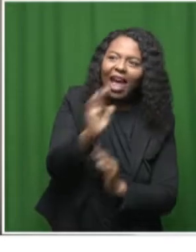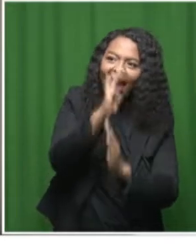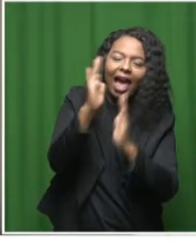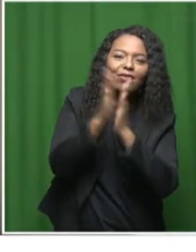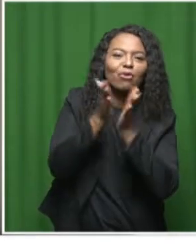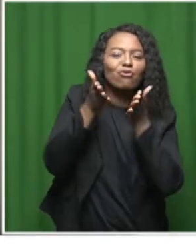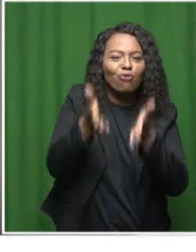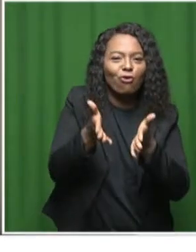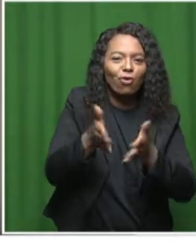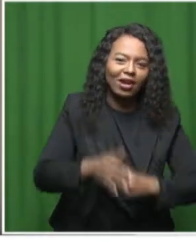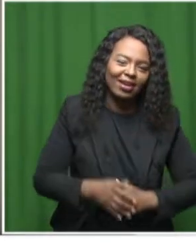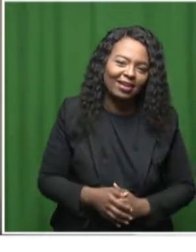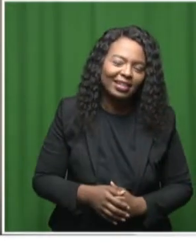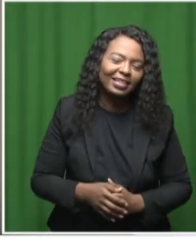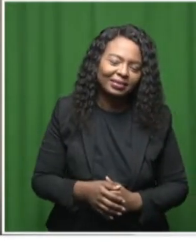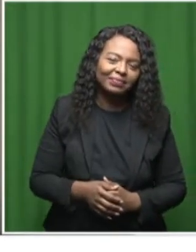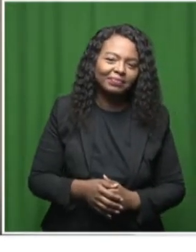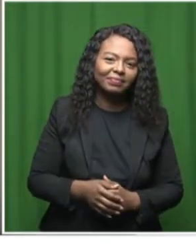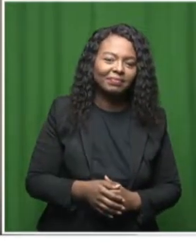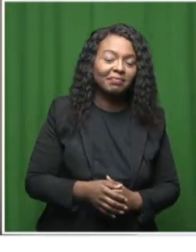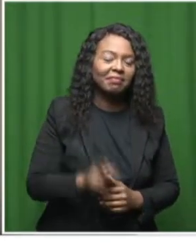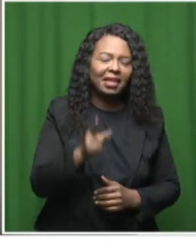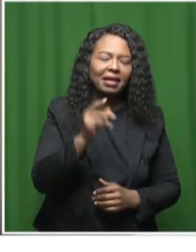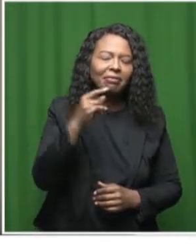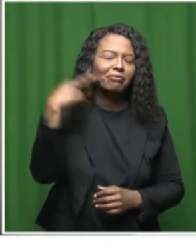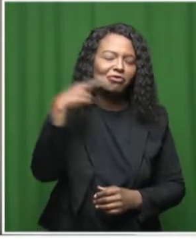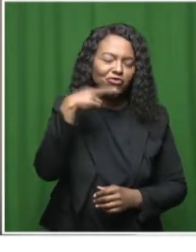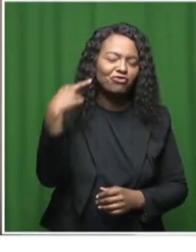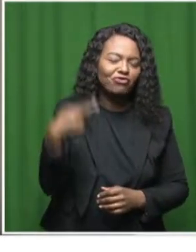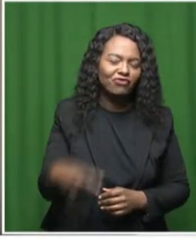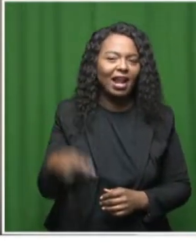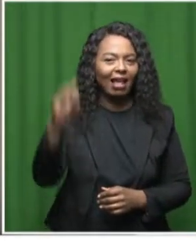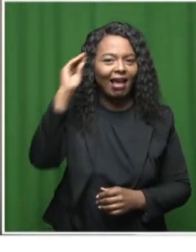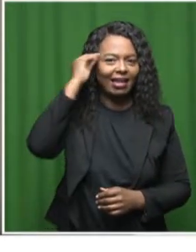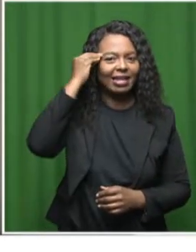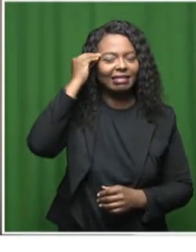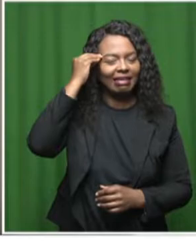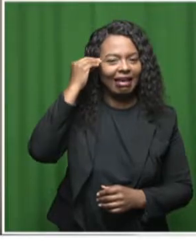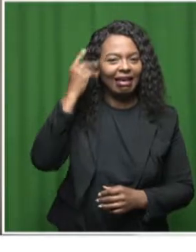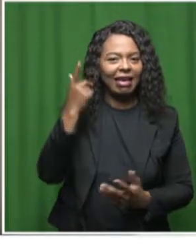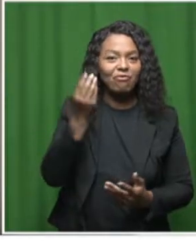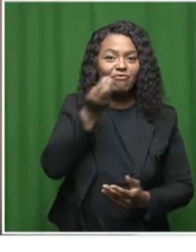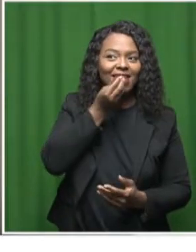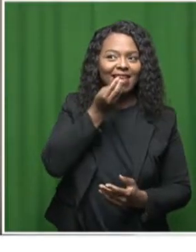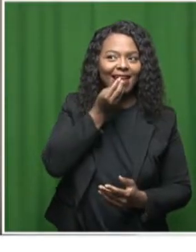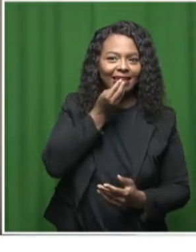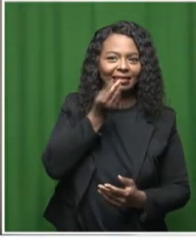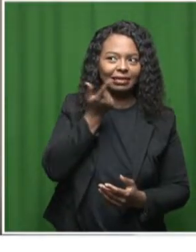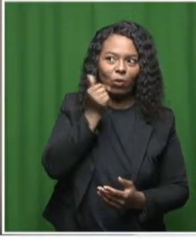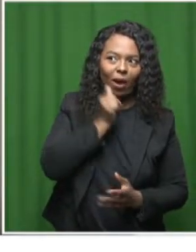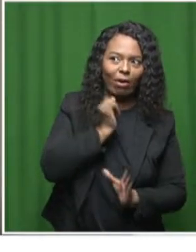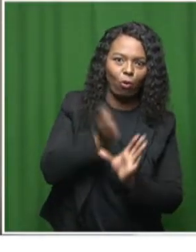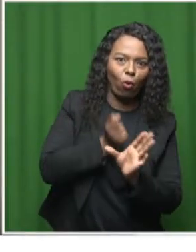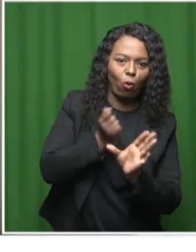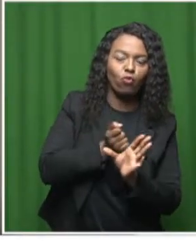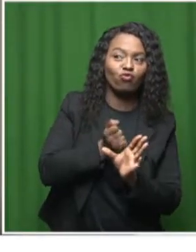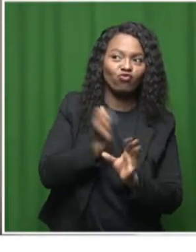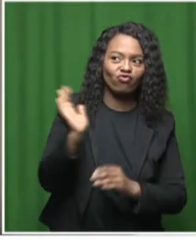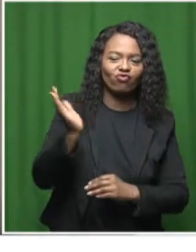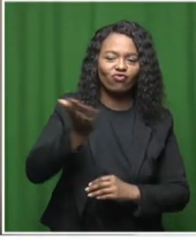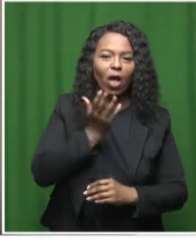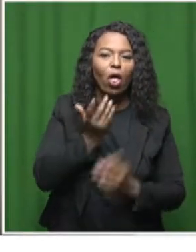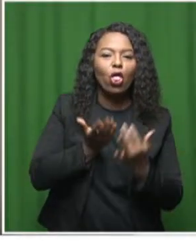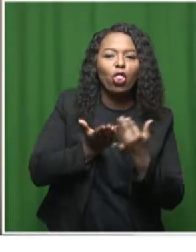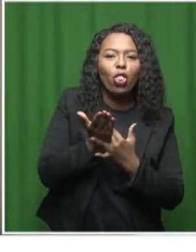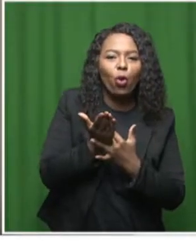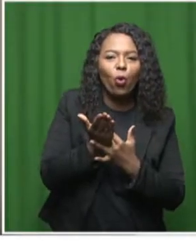in your gin and tonic through to really interesting meals that the guides prepare over a campfire.